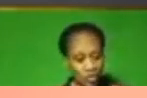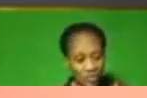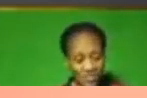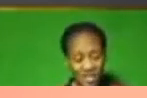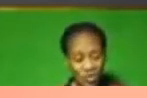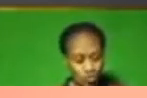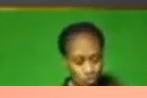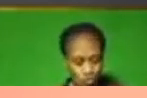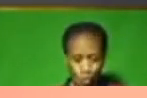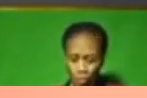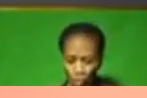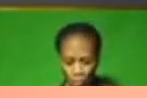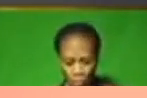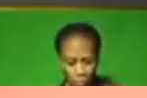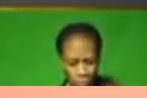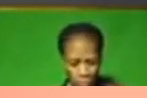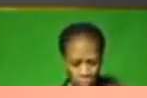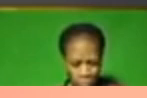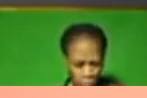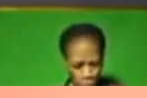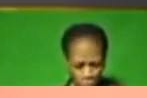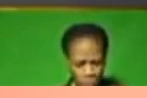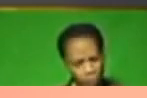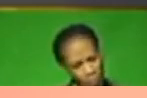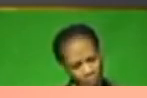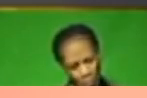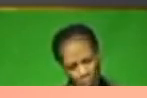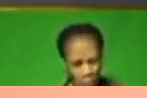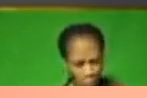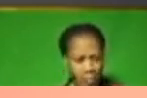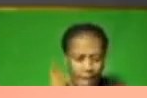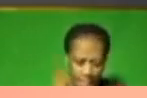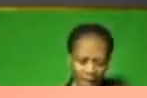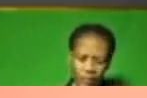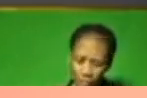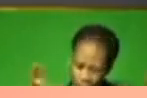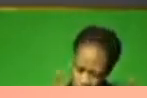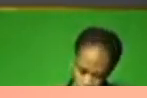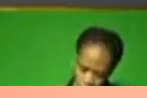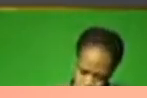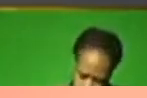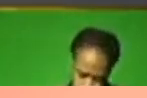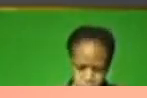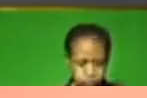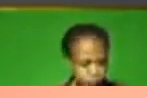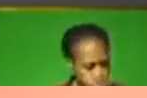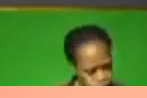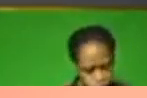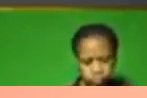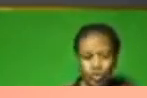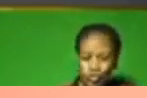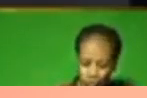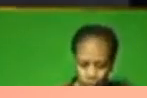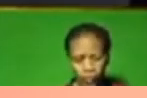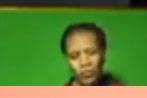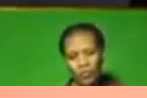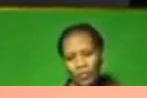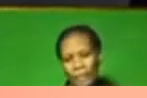this conflict to talk to each other and find a just and lasting peaceful